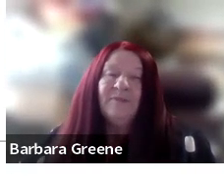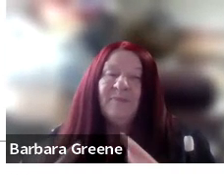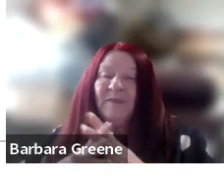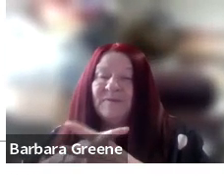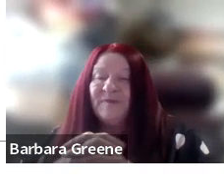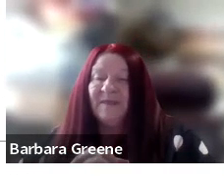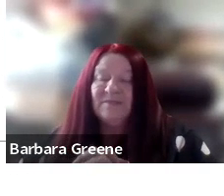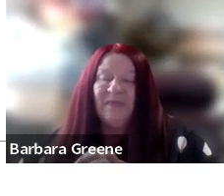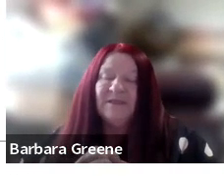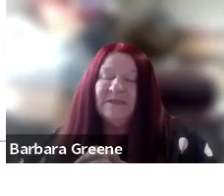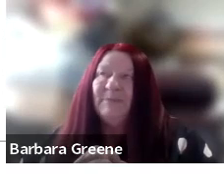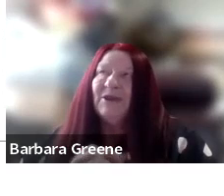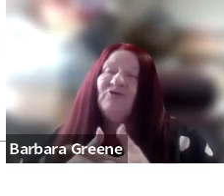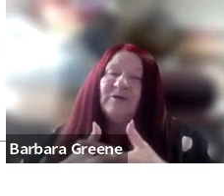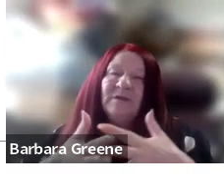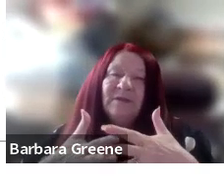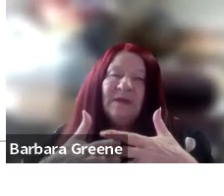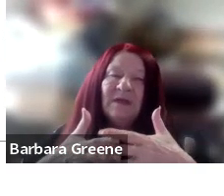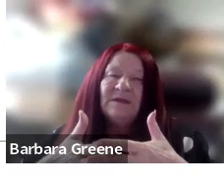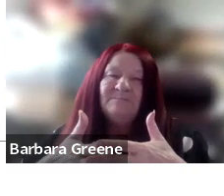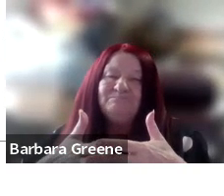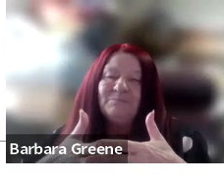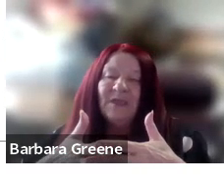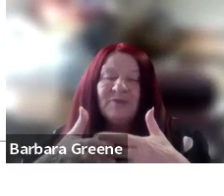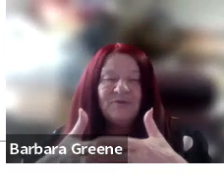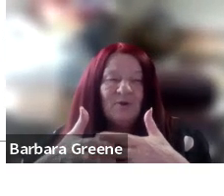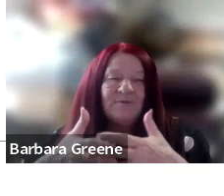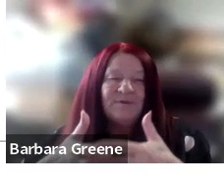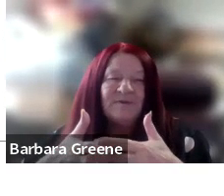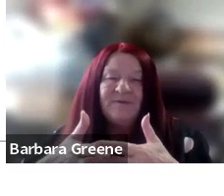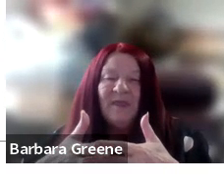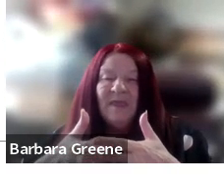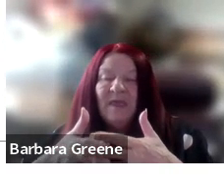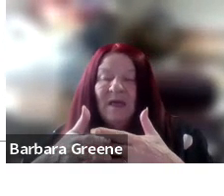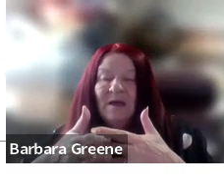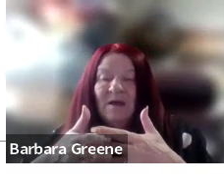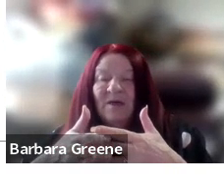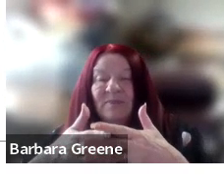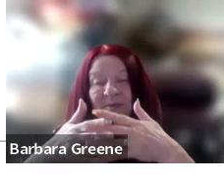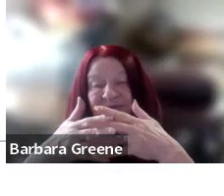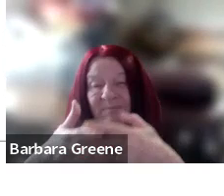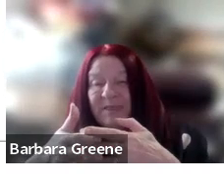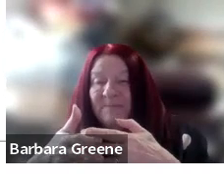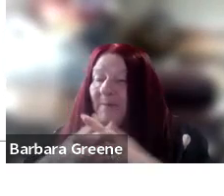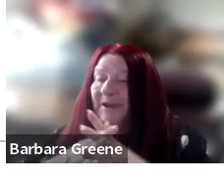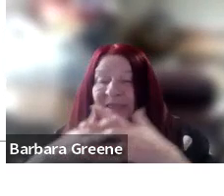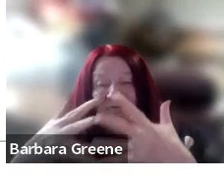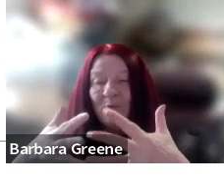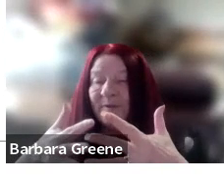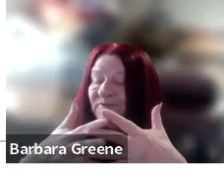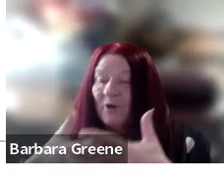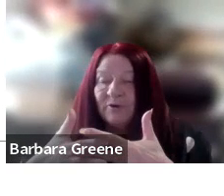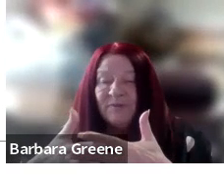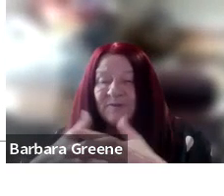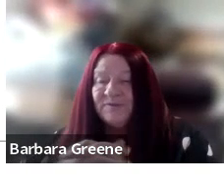So one of the things that in managing the services, something came up. And I guess